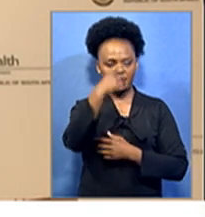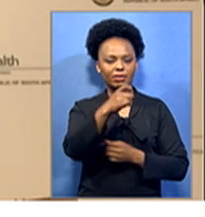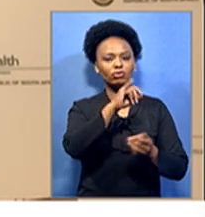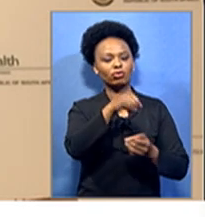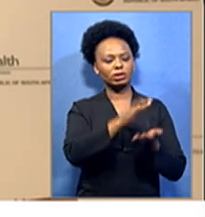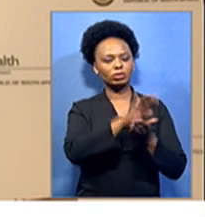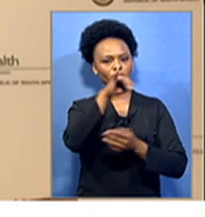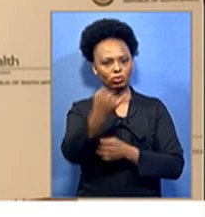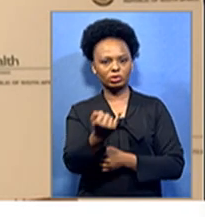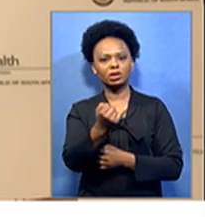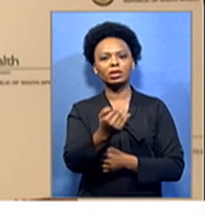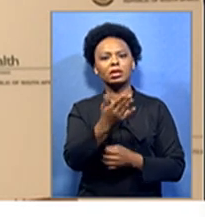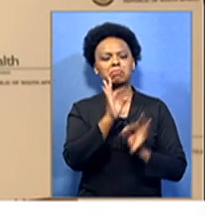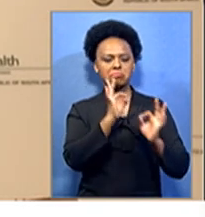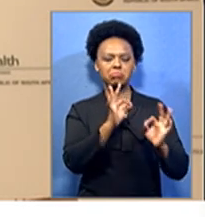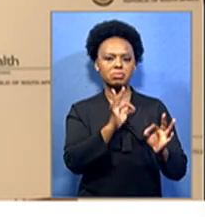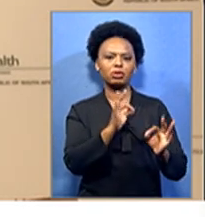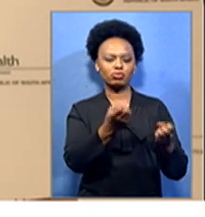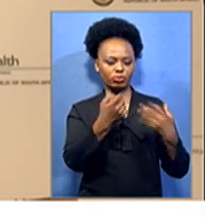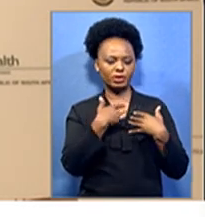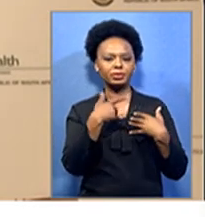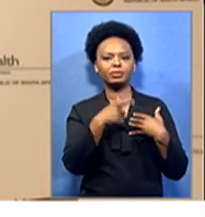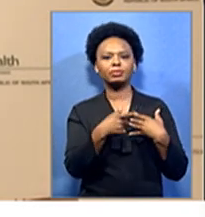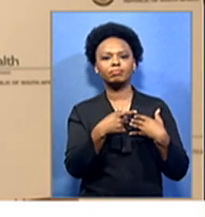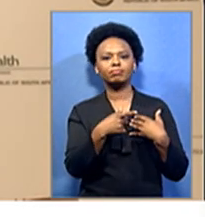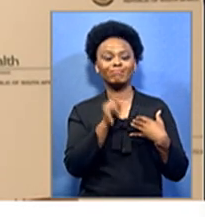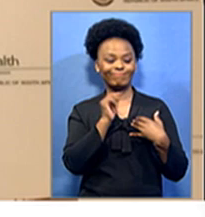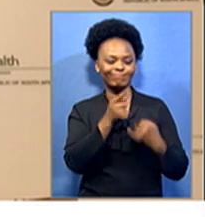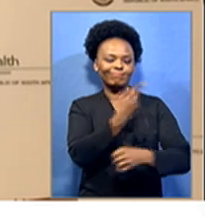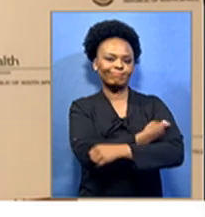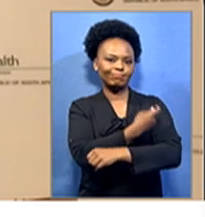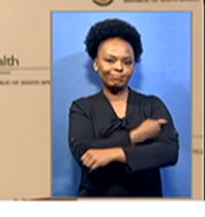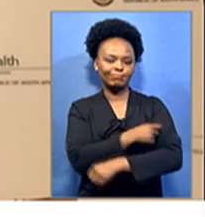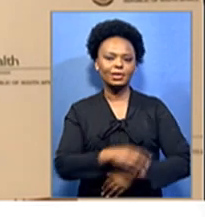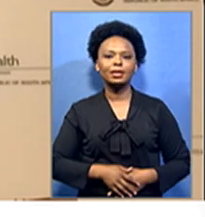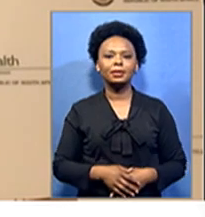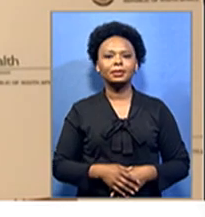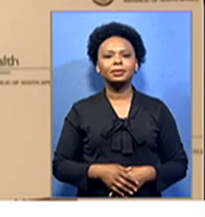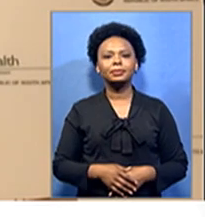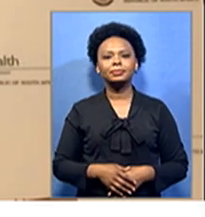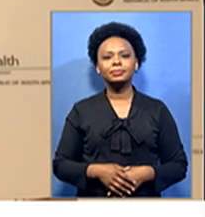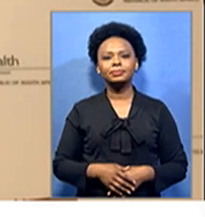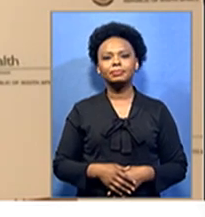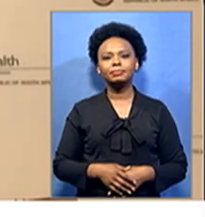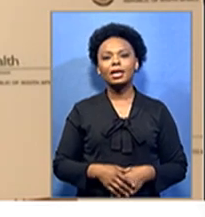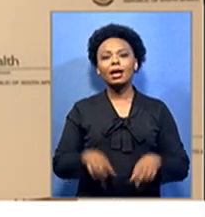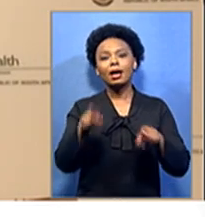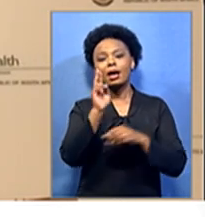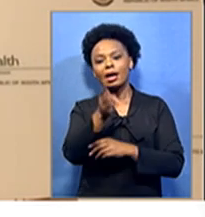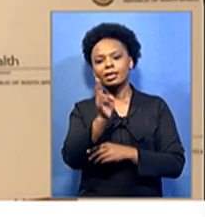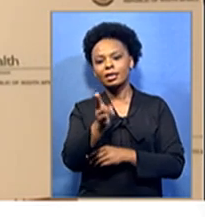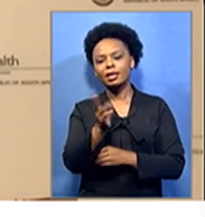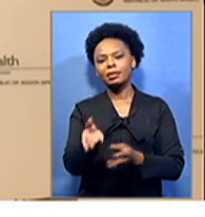coming around that time. Then we haven't got a concrete date from the Pfizer,